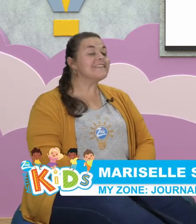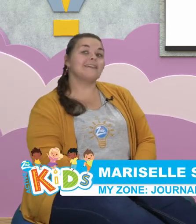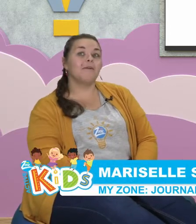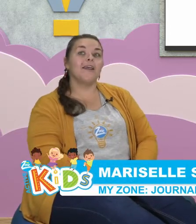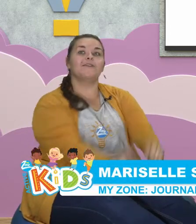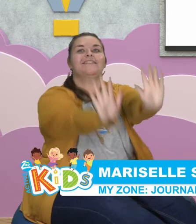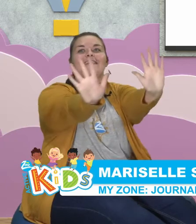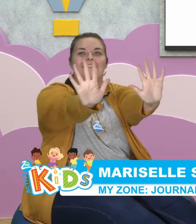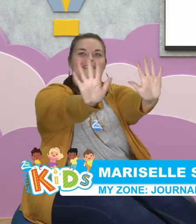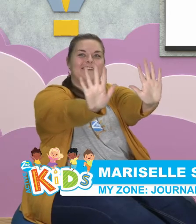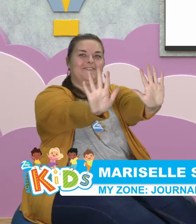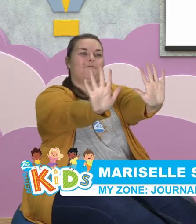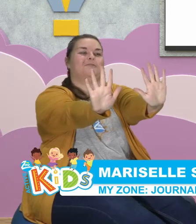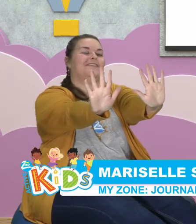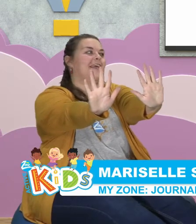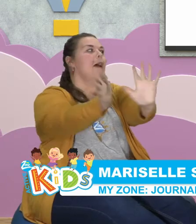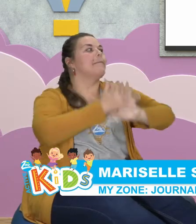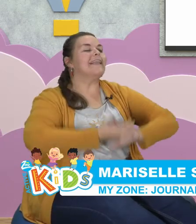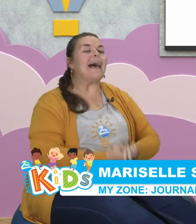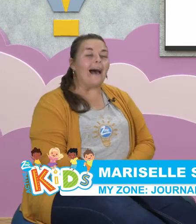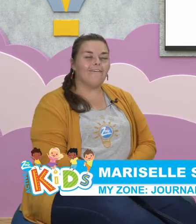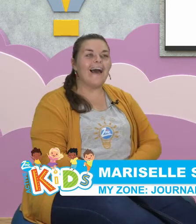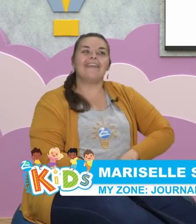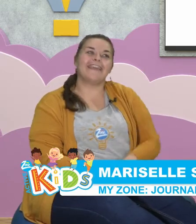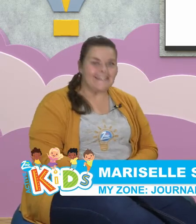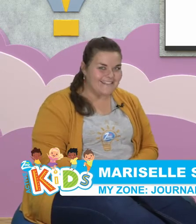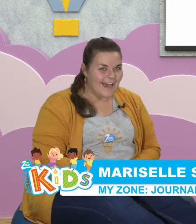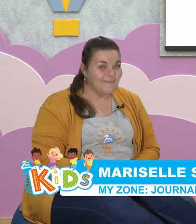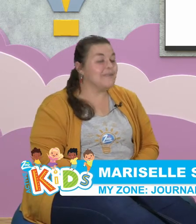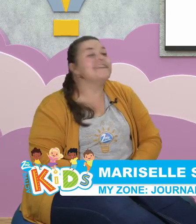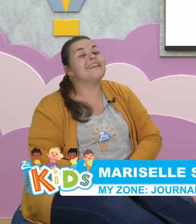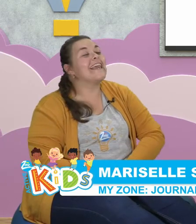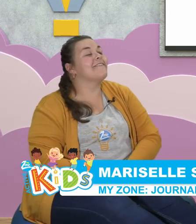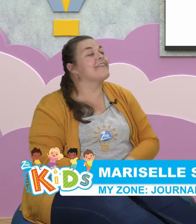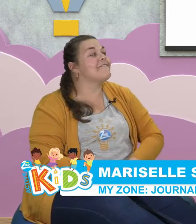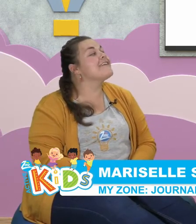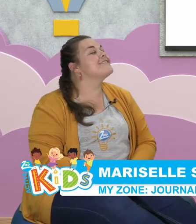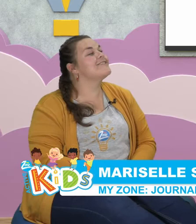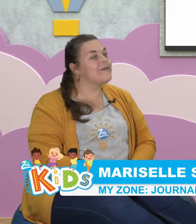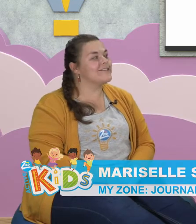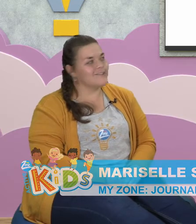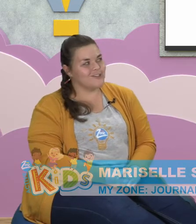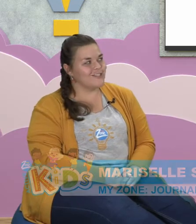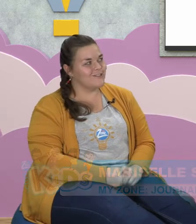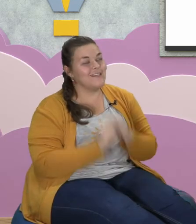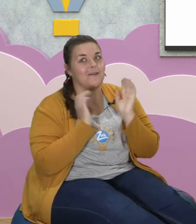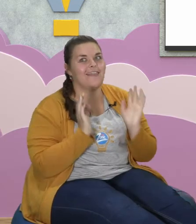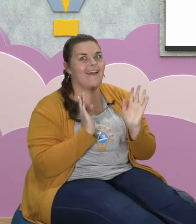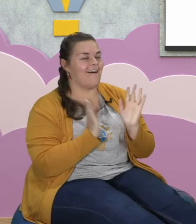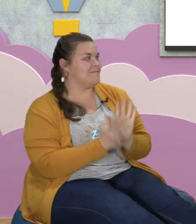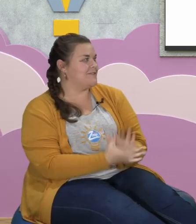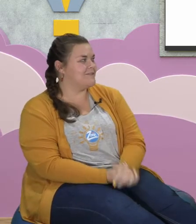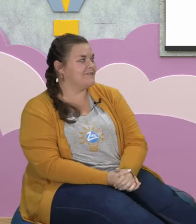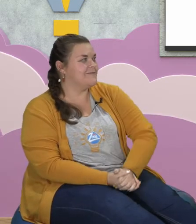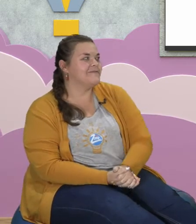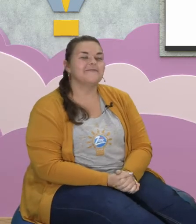than someone who's this years old. But now, I think it's time that we check in with our friends Zoe and Zoshy to see what they are